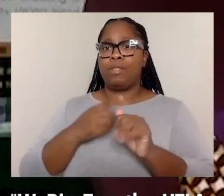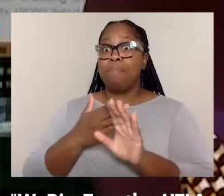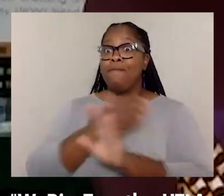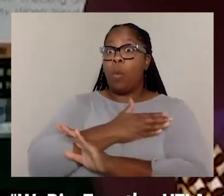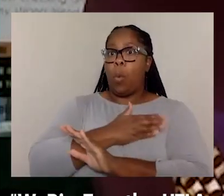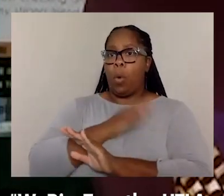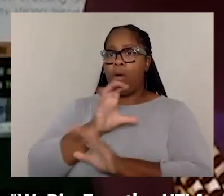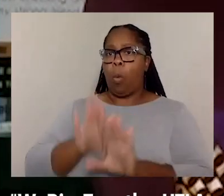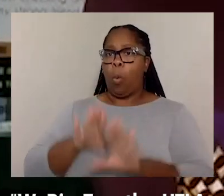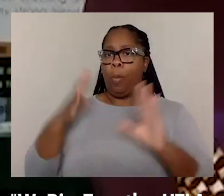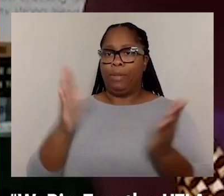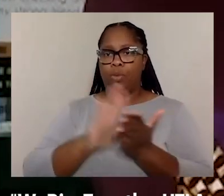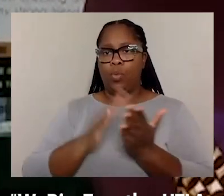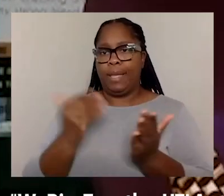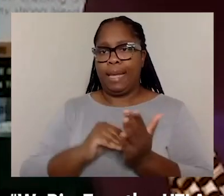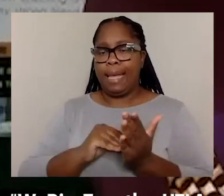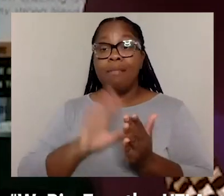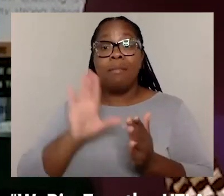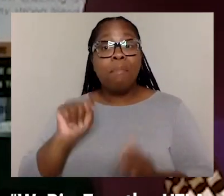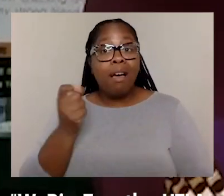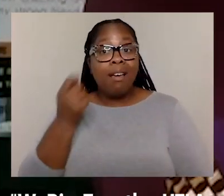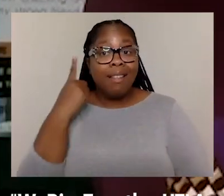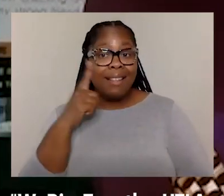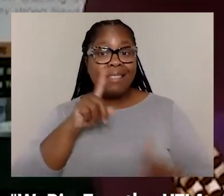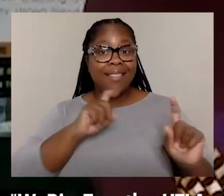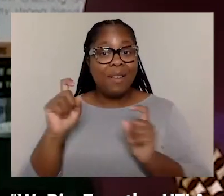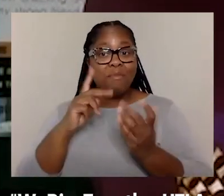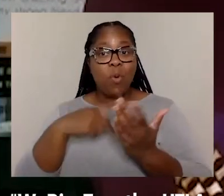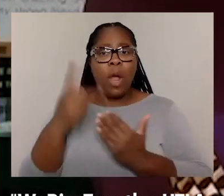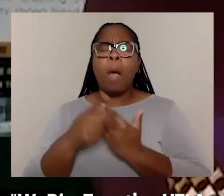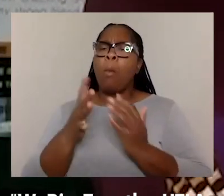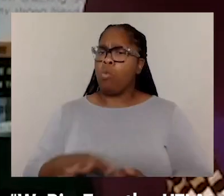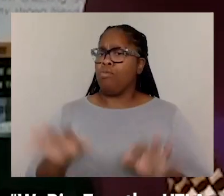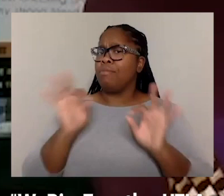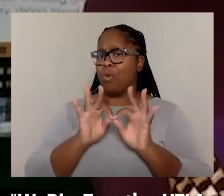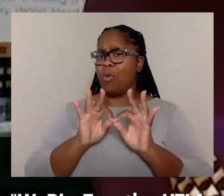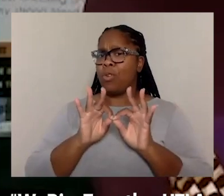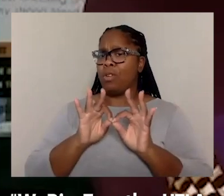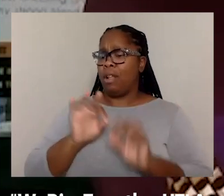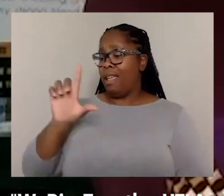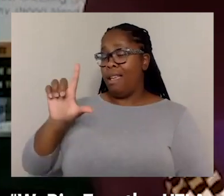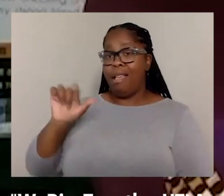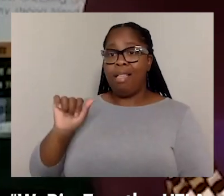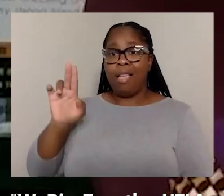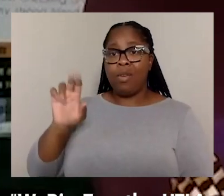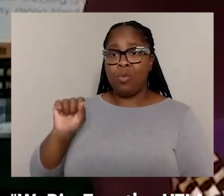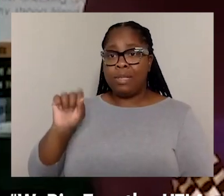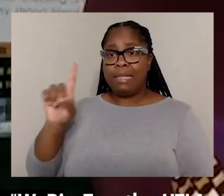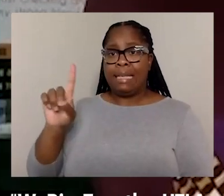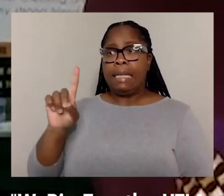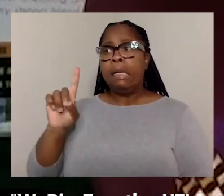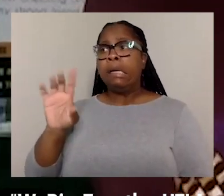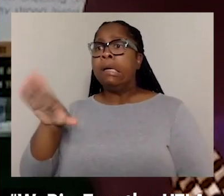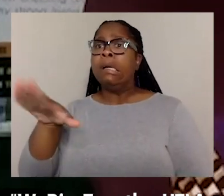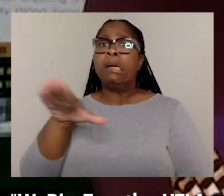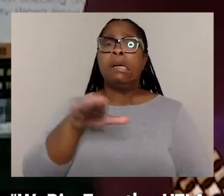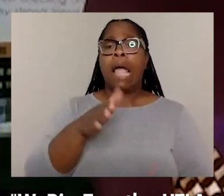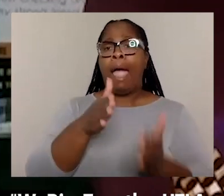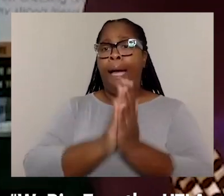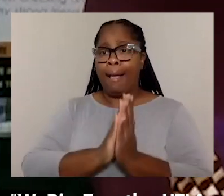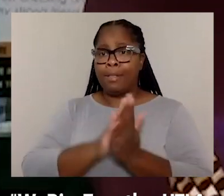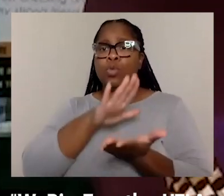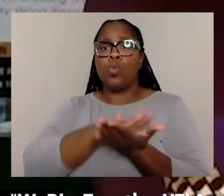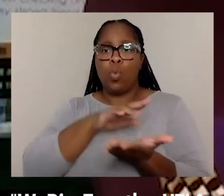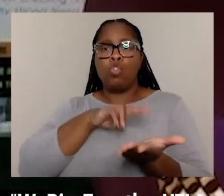program is an important step, and LAUSD sought the participation of school nurses to begin this